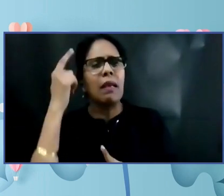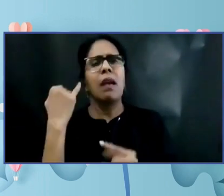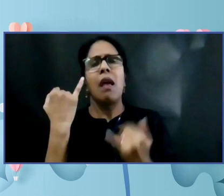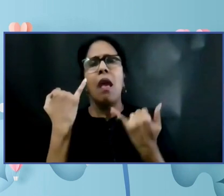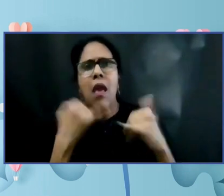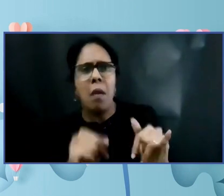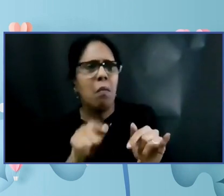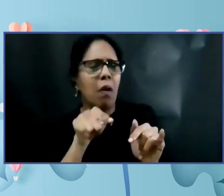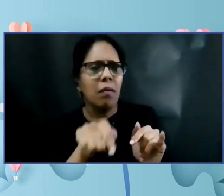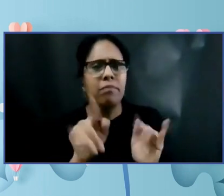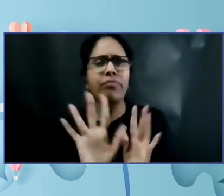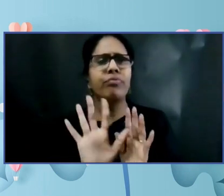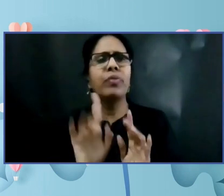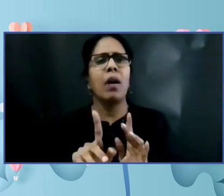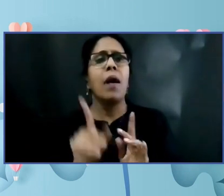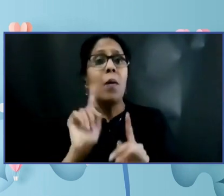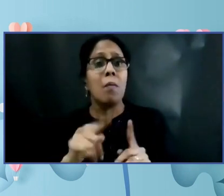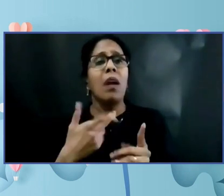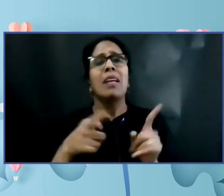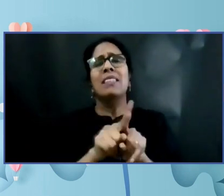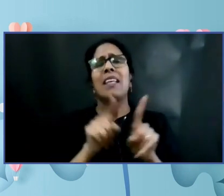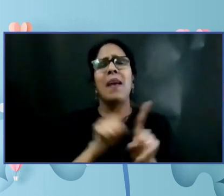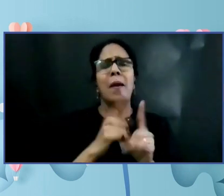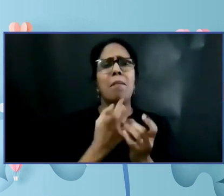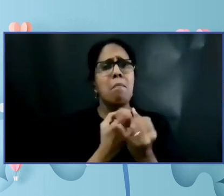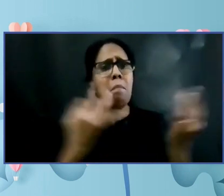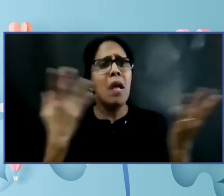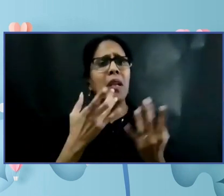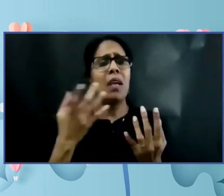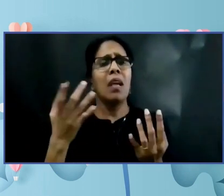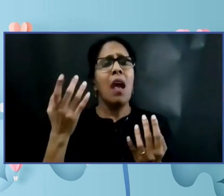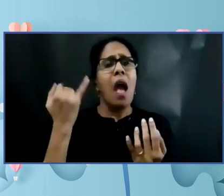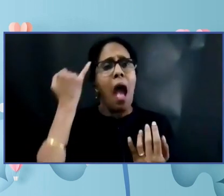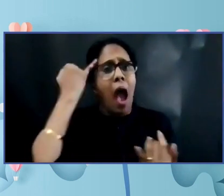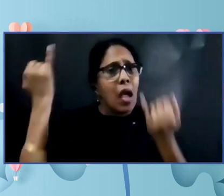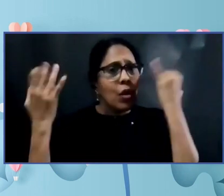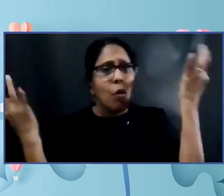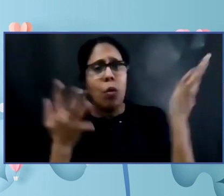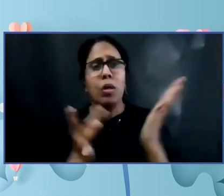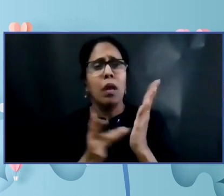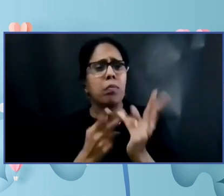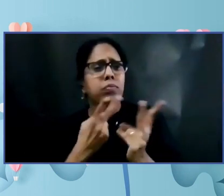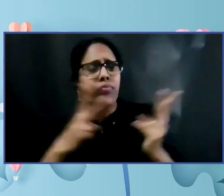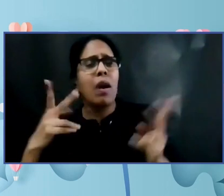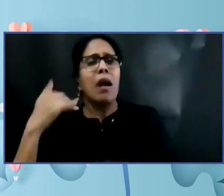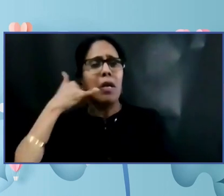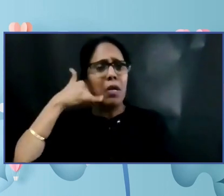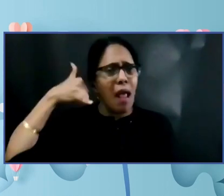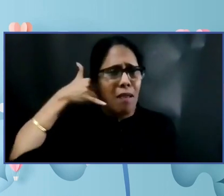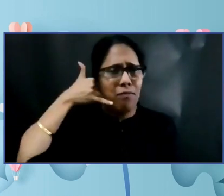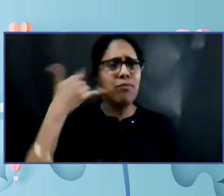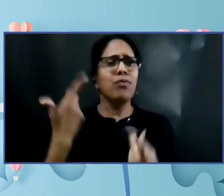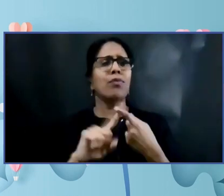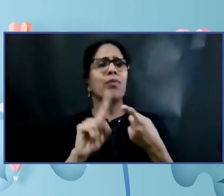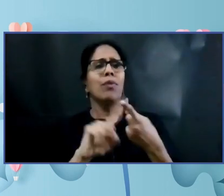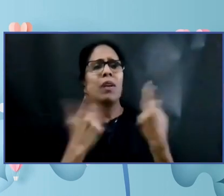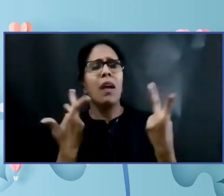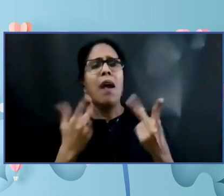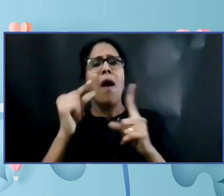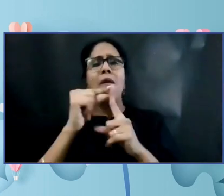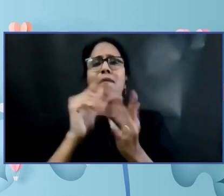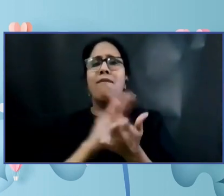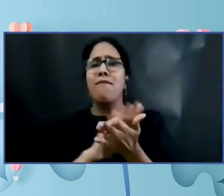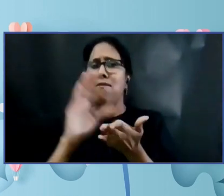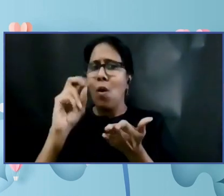the telephone that revolutionized long-distance communication, and the phonograph, which first recorded our dearest memories. And